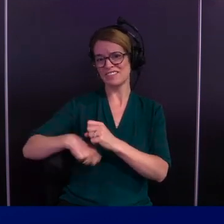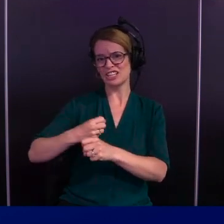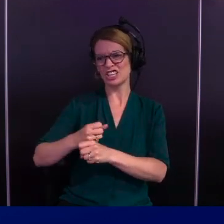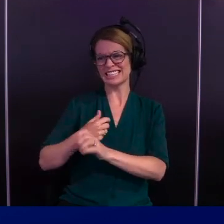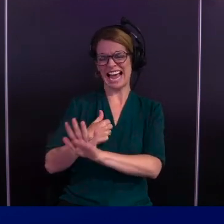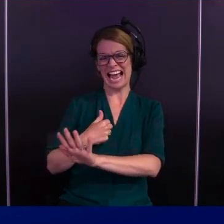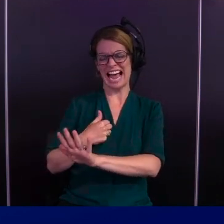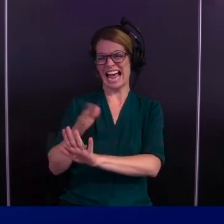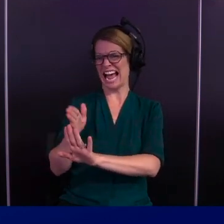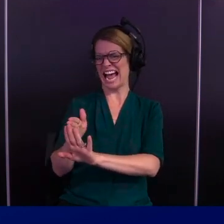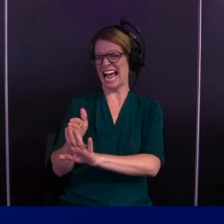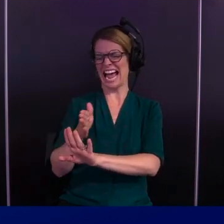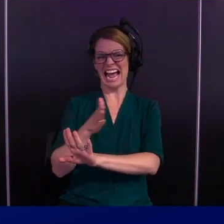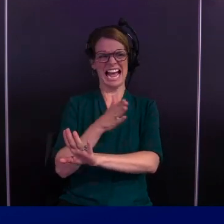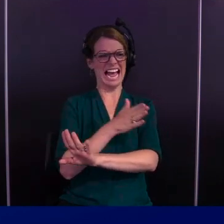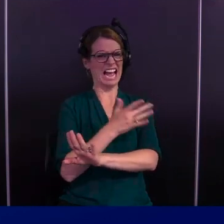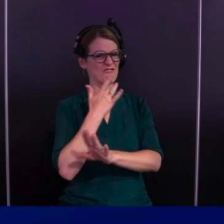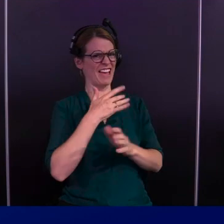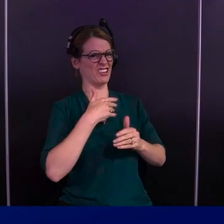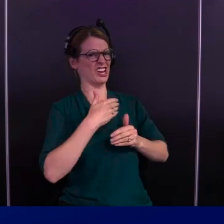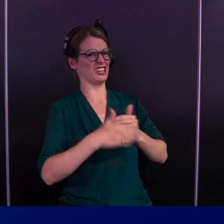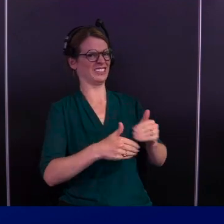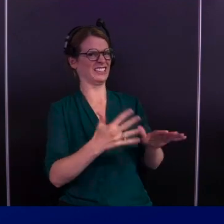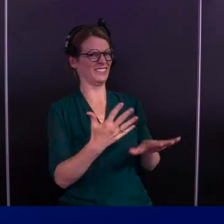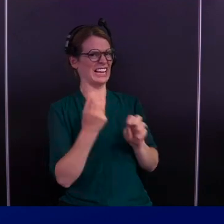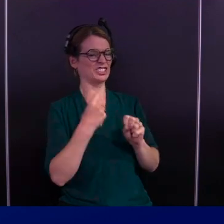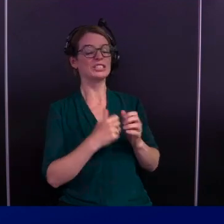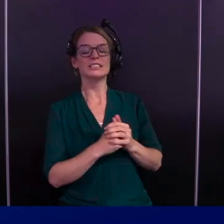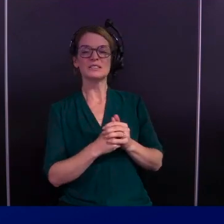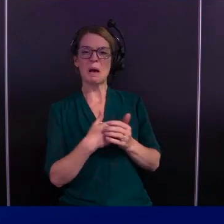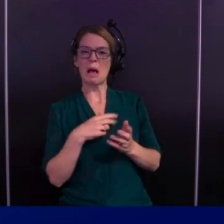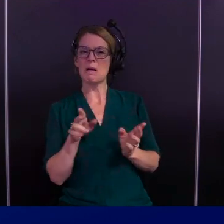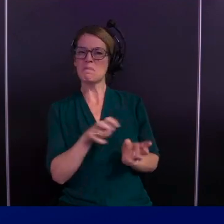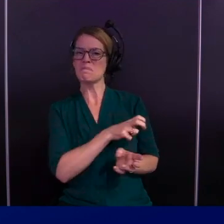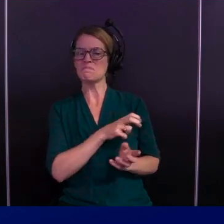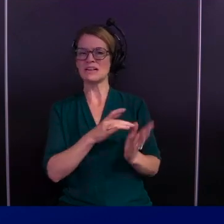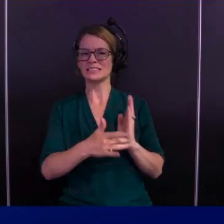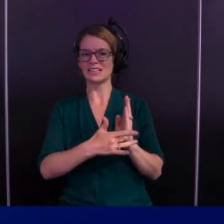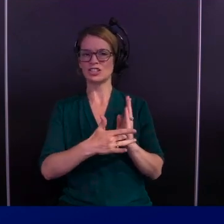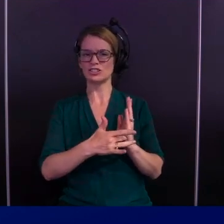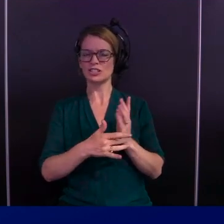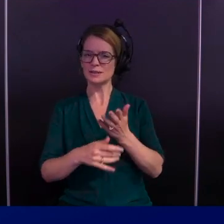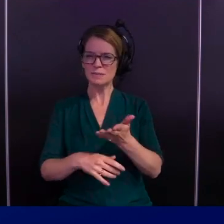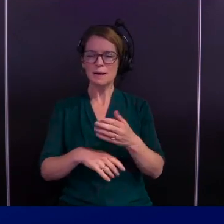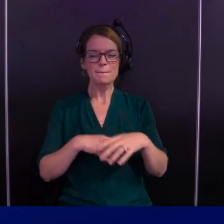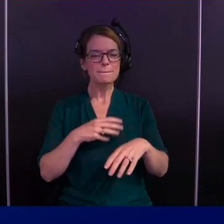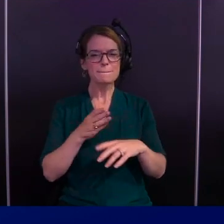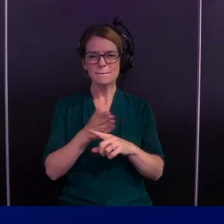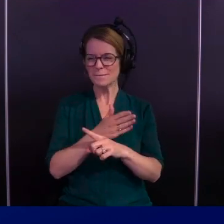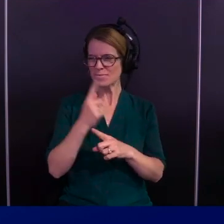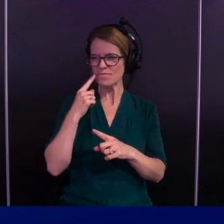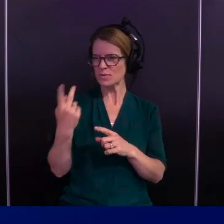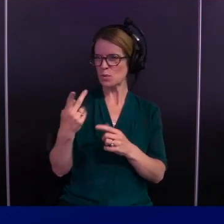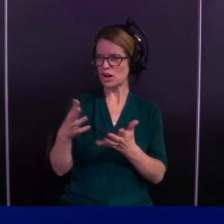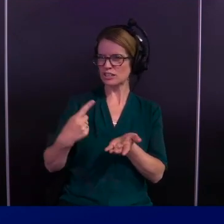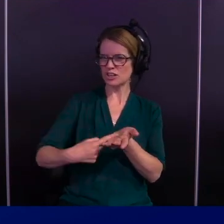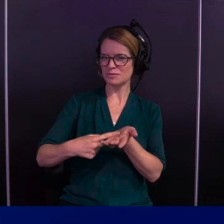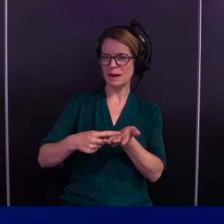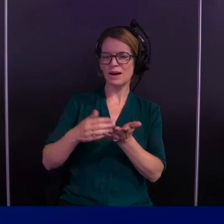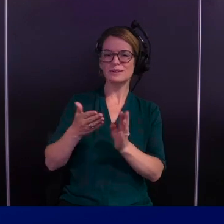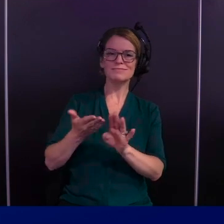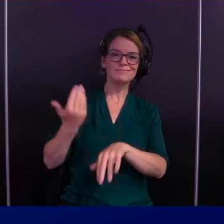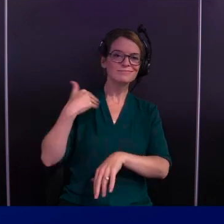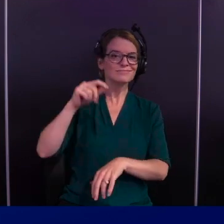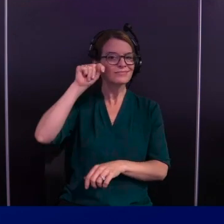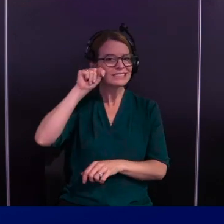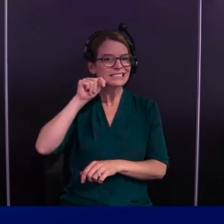move into a little bit of a faster pace. So I got into technology, but even before that, I think we had talked about, our teenage years and getting into some